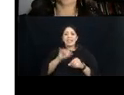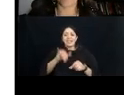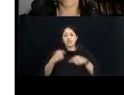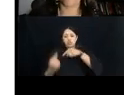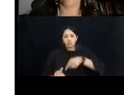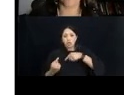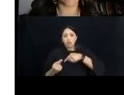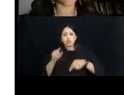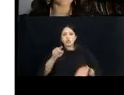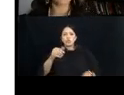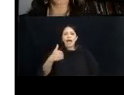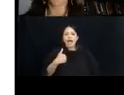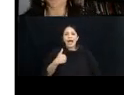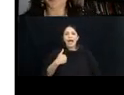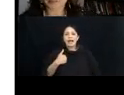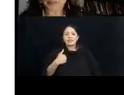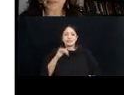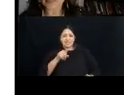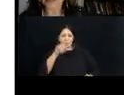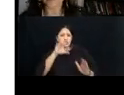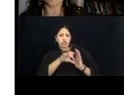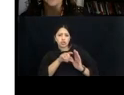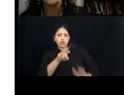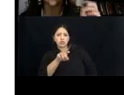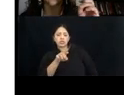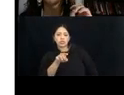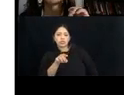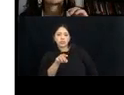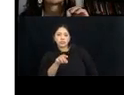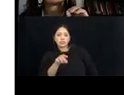so you have in the image here,